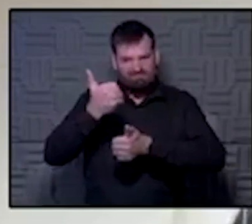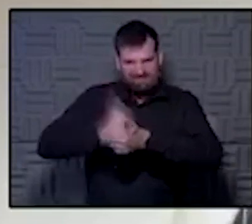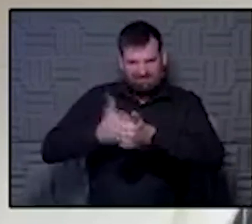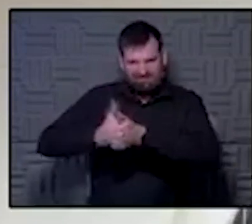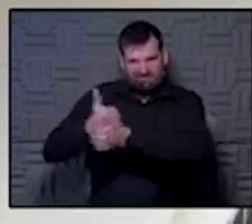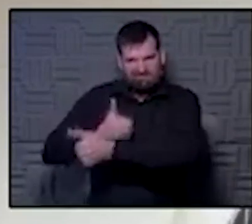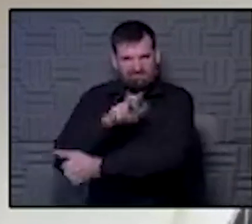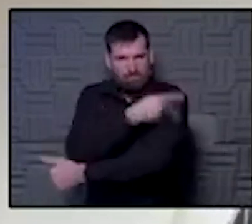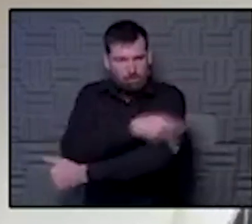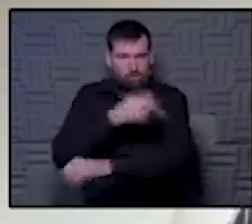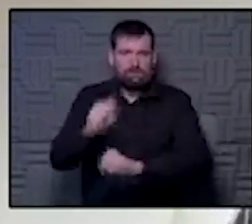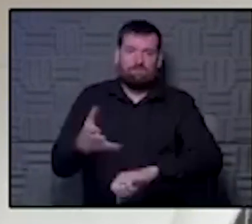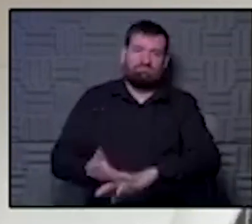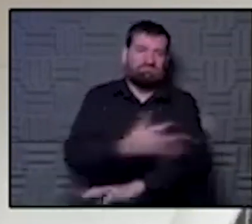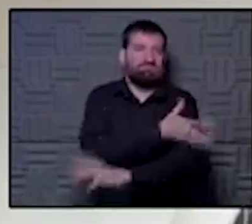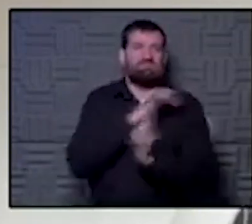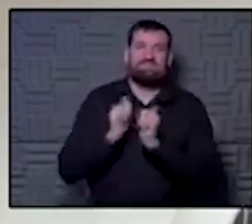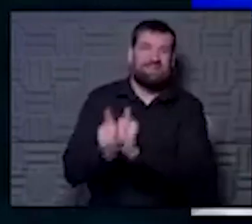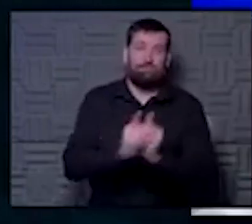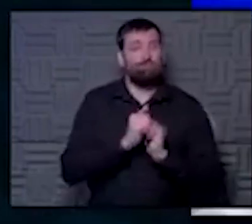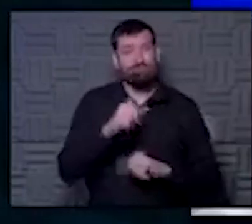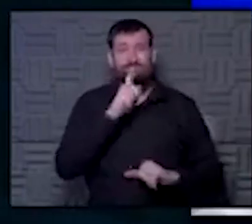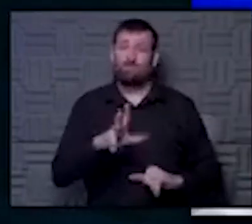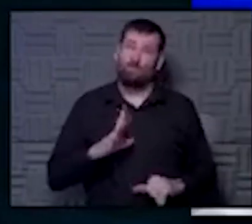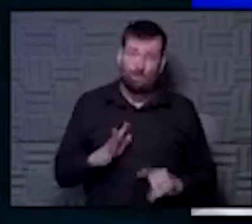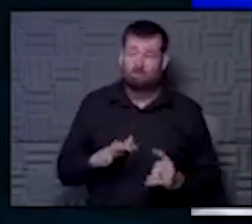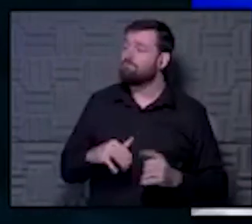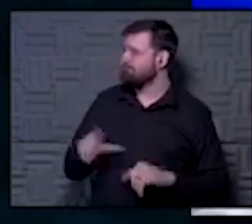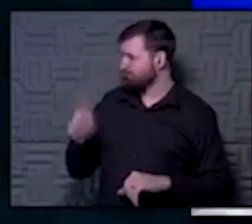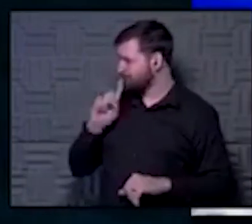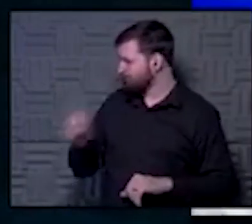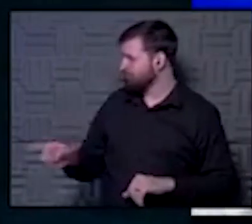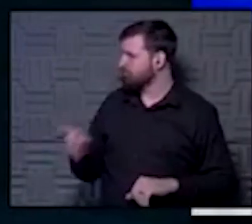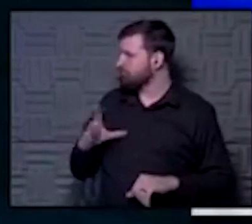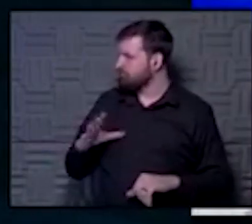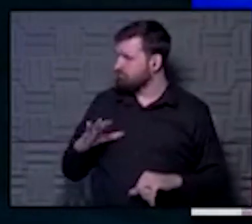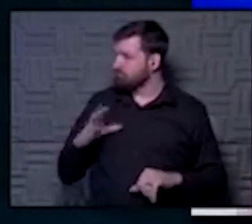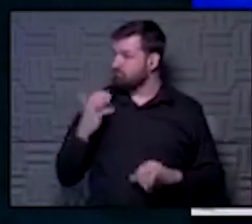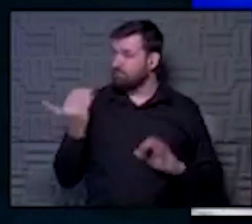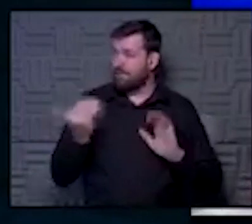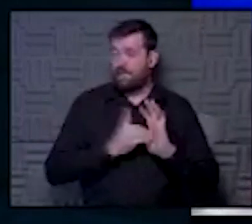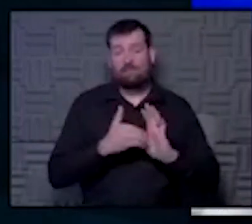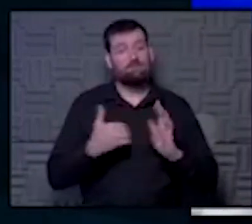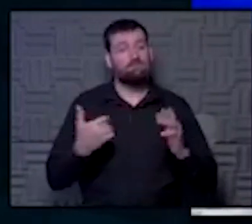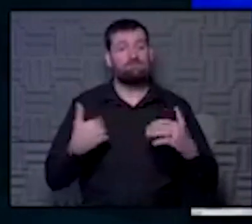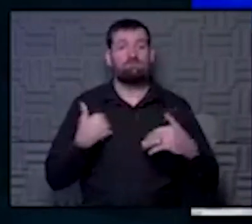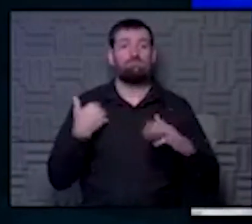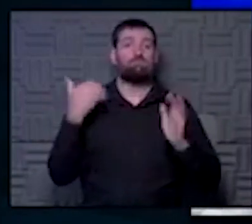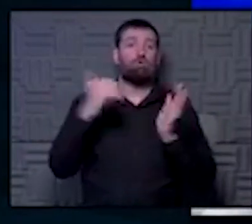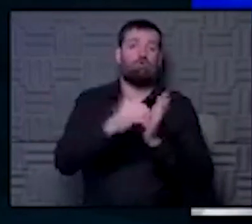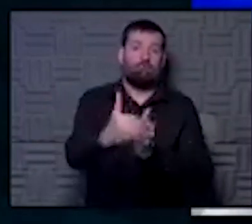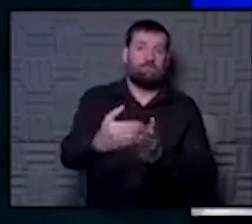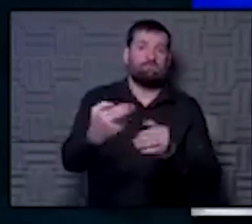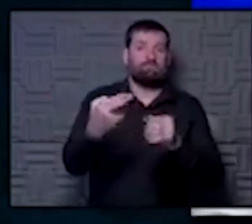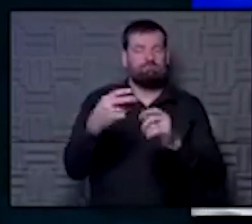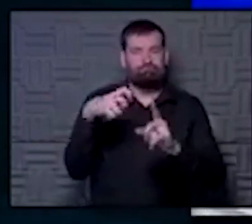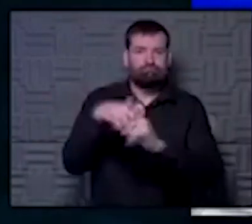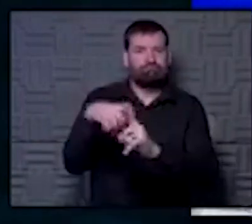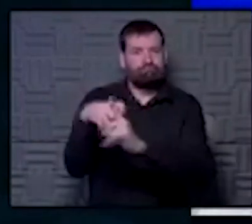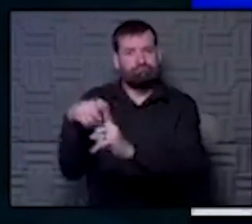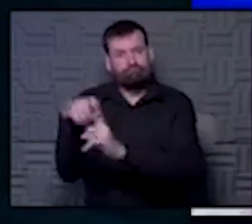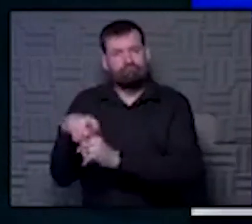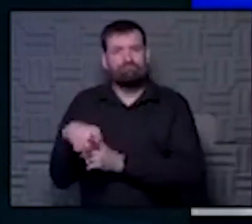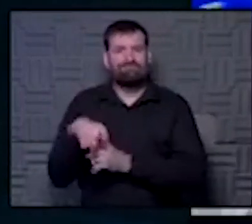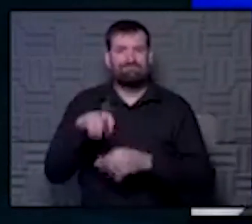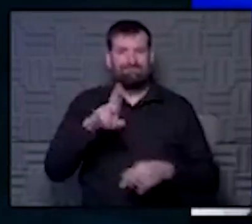care across the states. It's really pretty cool. It is pretty cool. And I just got to say, again, as a frequent user of respiratory therapy, because I'm